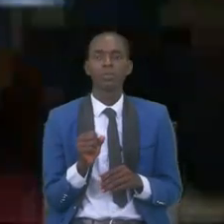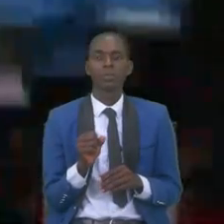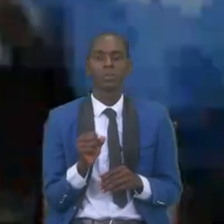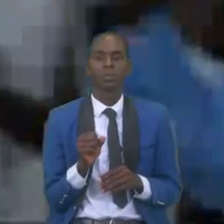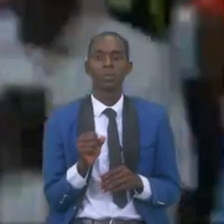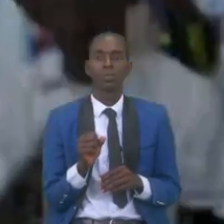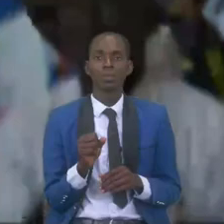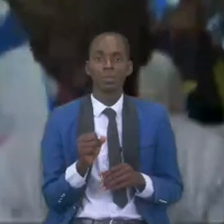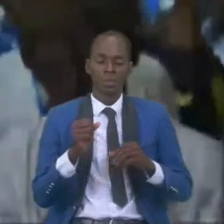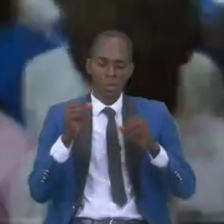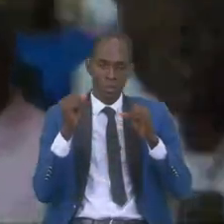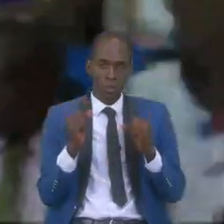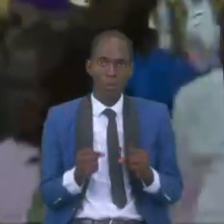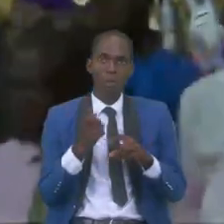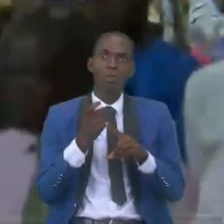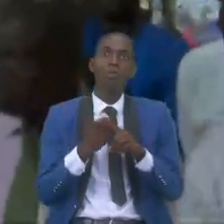Power from heaven.